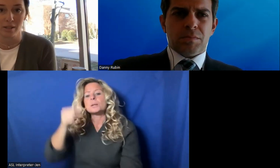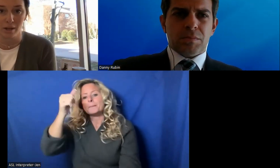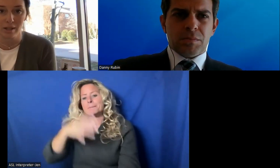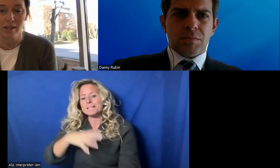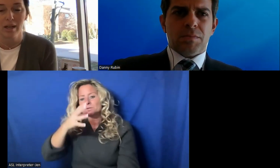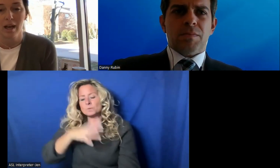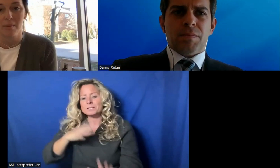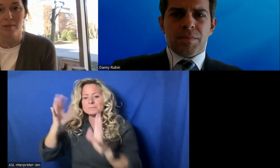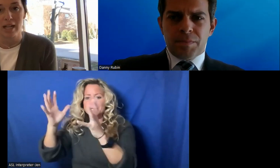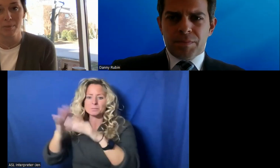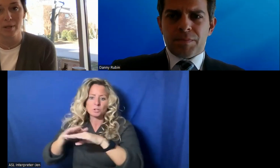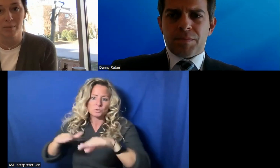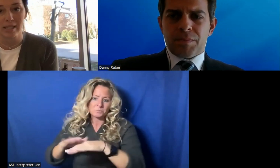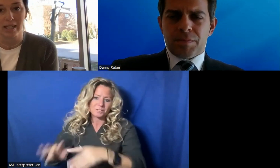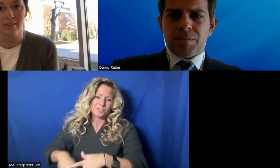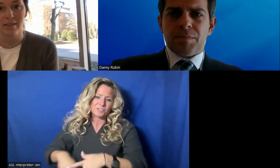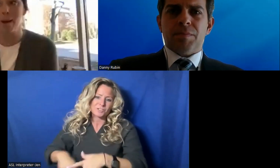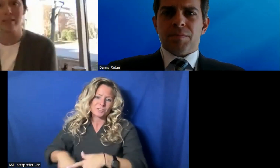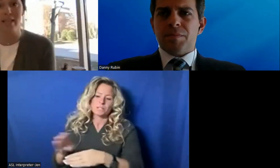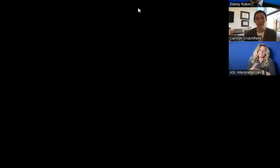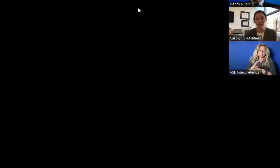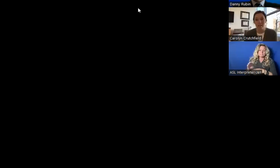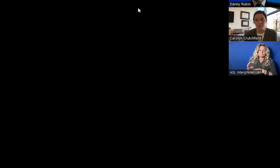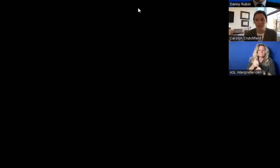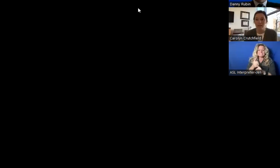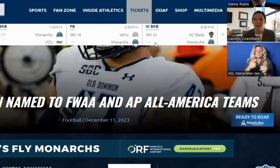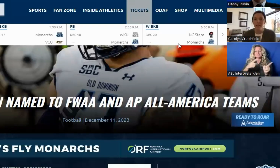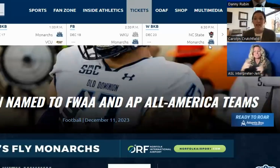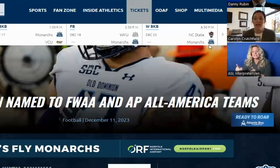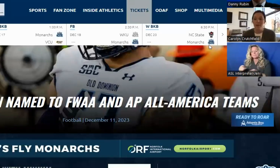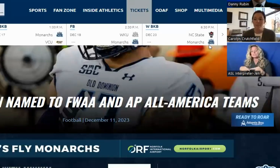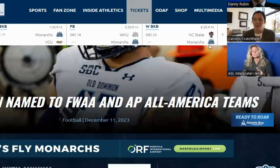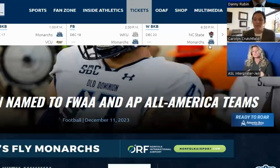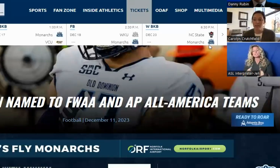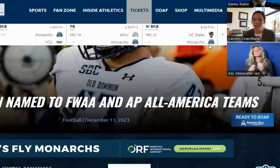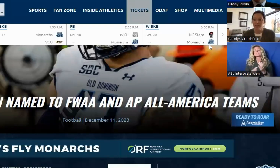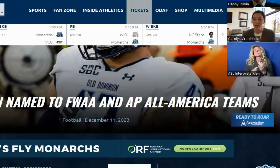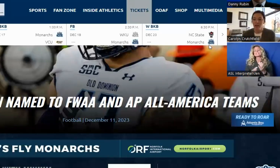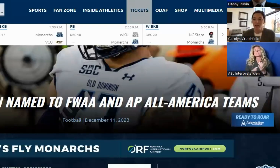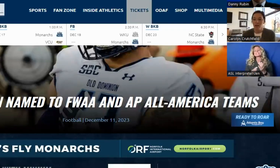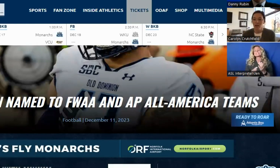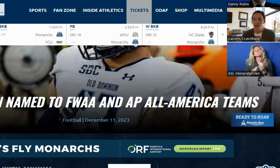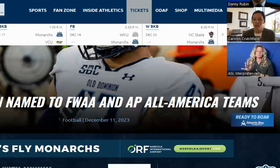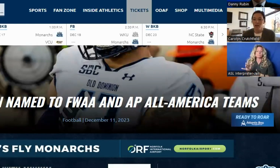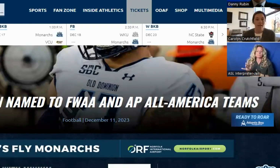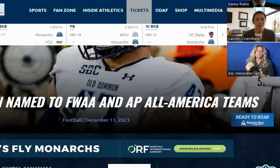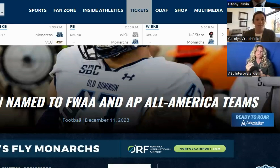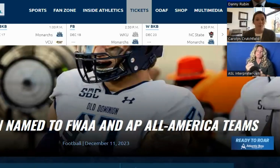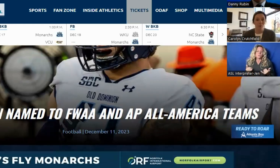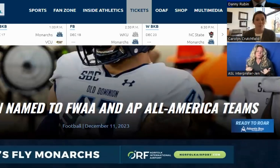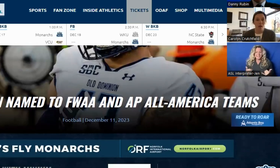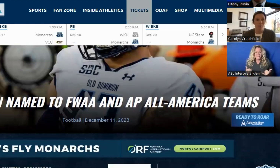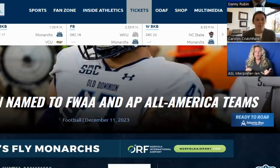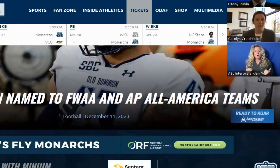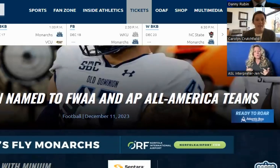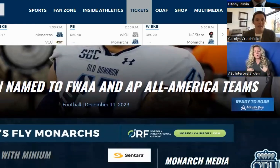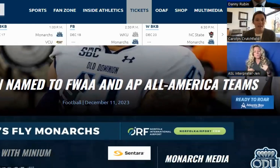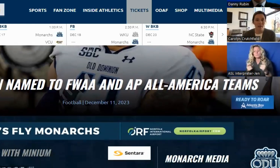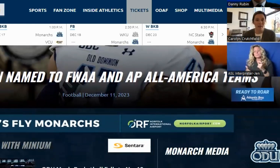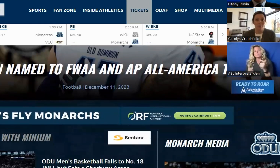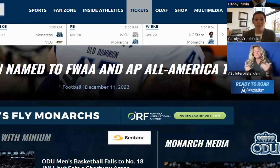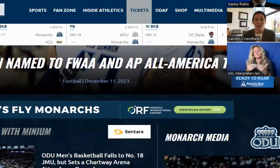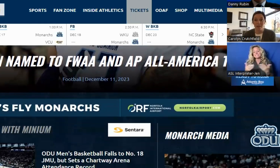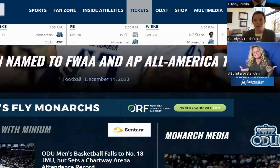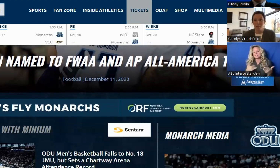and swimming start. So that's pretty busy. And that happens again in the spring. And then right now, our big thing